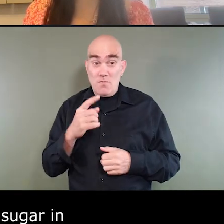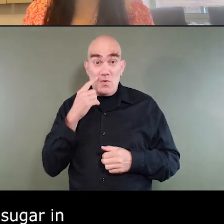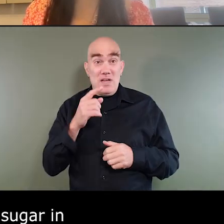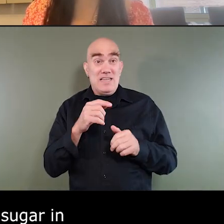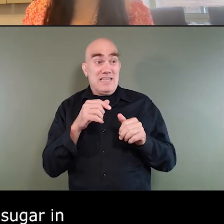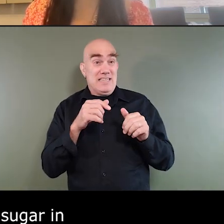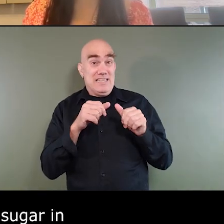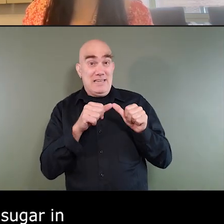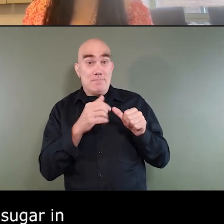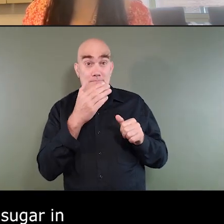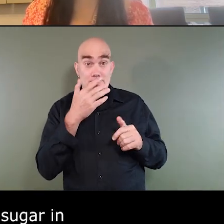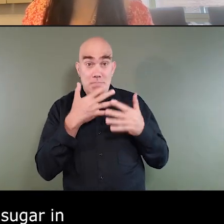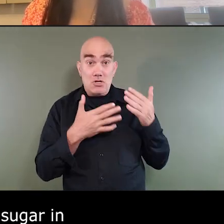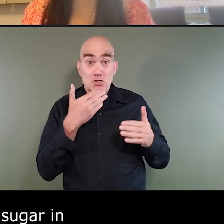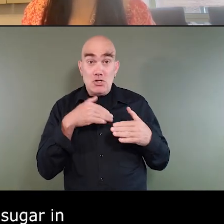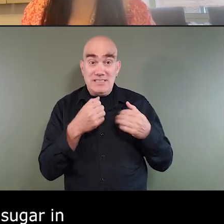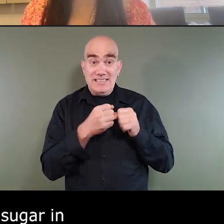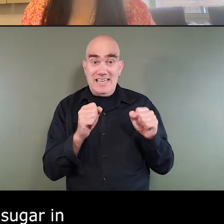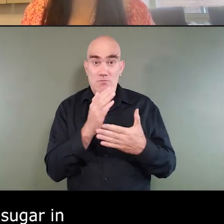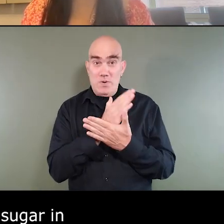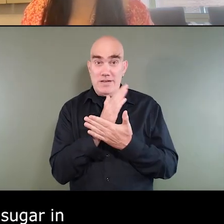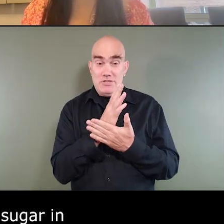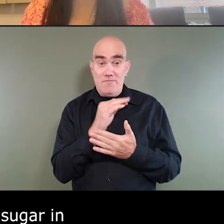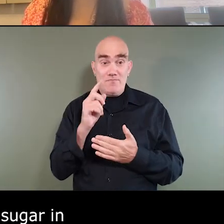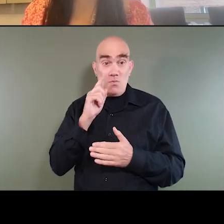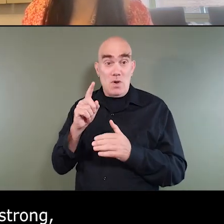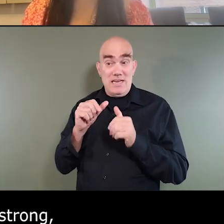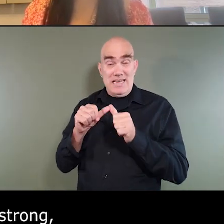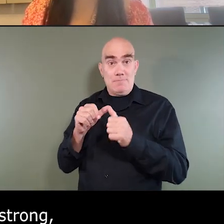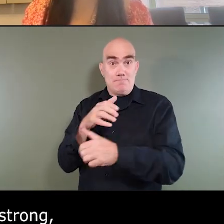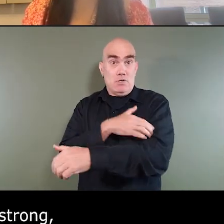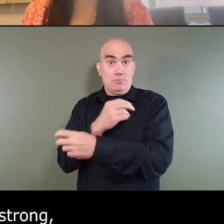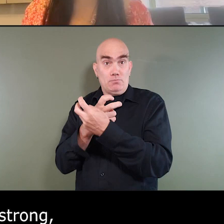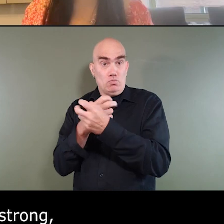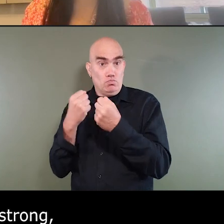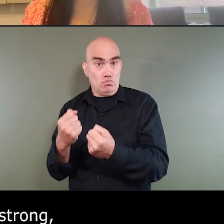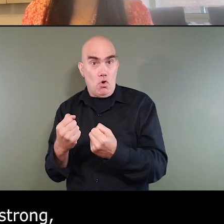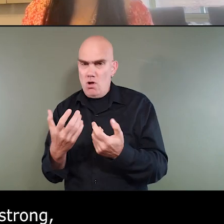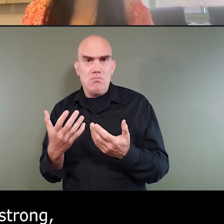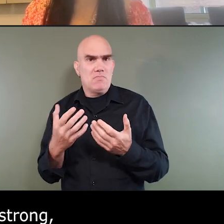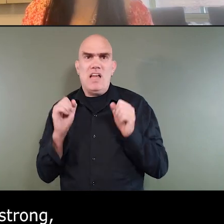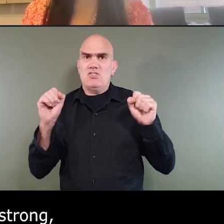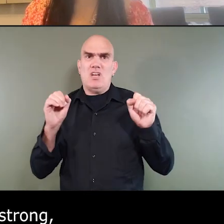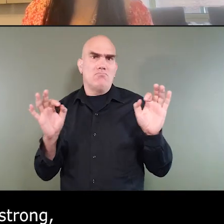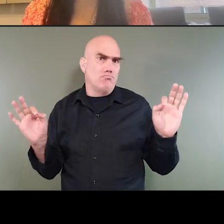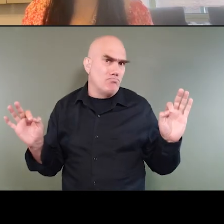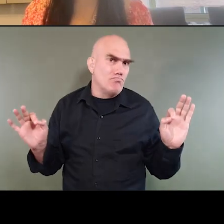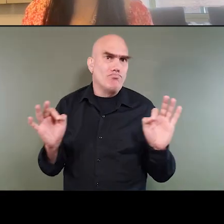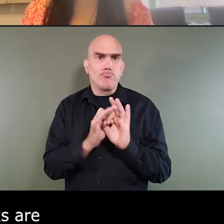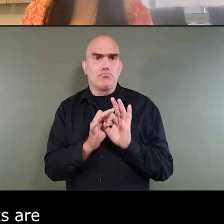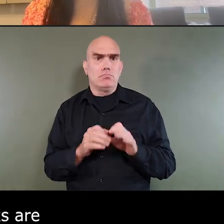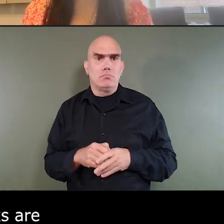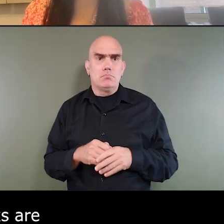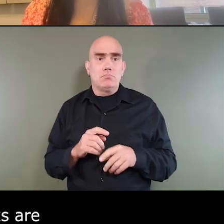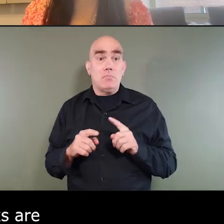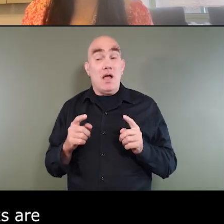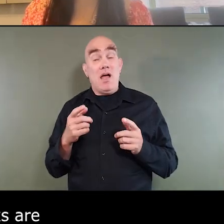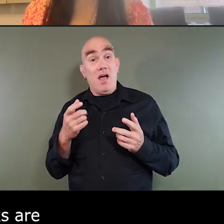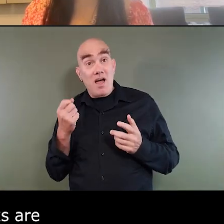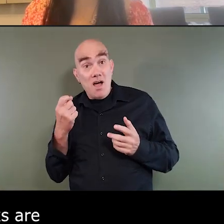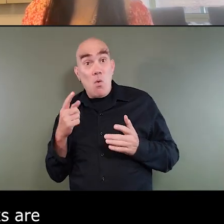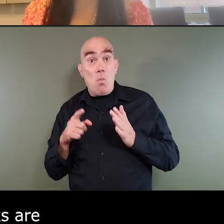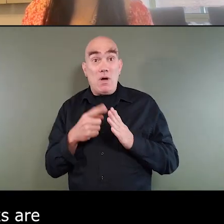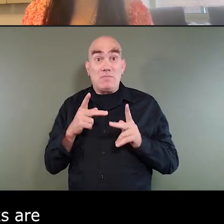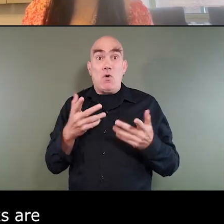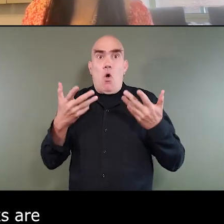for keeping blood sugar in safe range and for keeping muscles and bones strong, exercise is critical. But then once folks